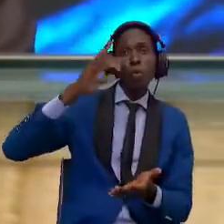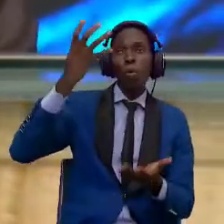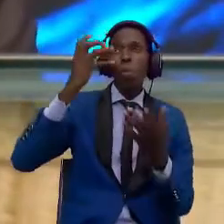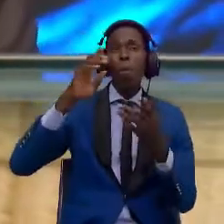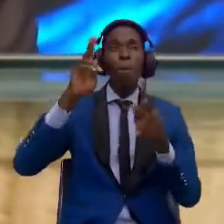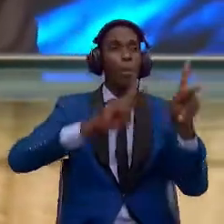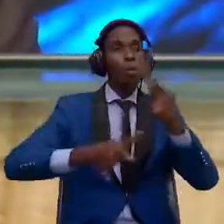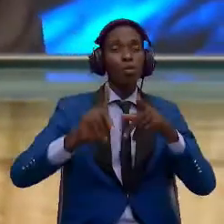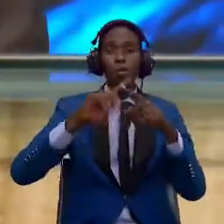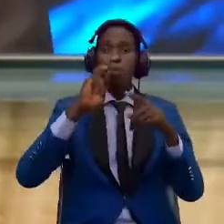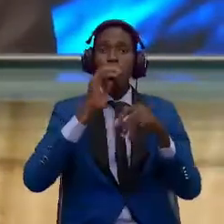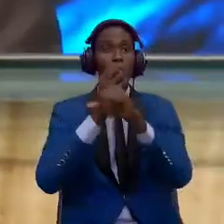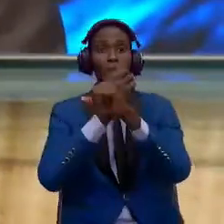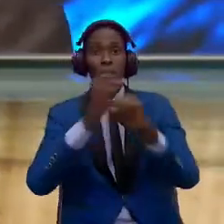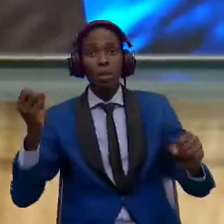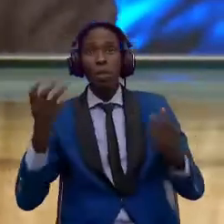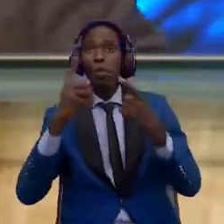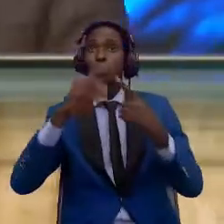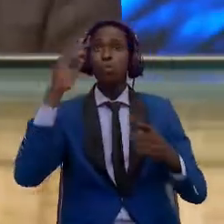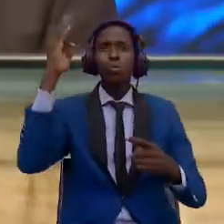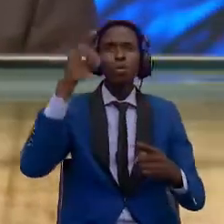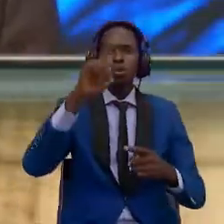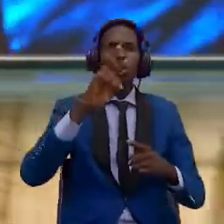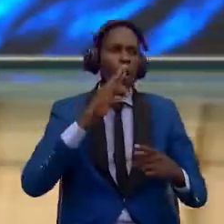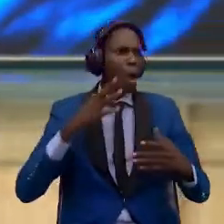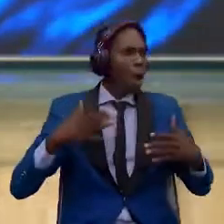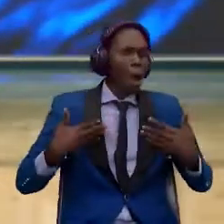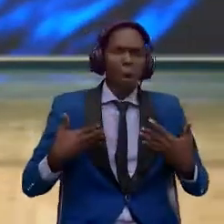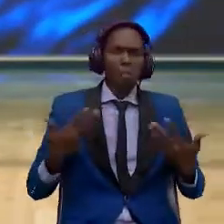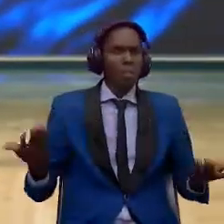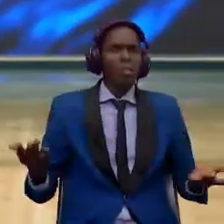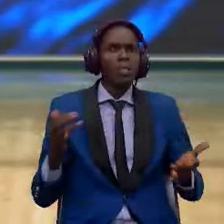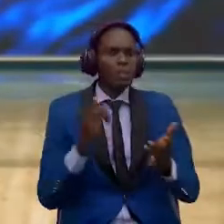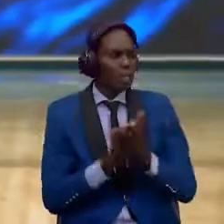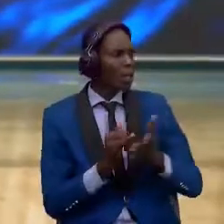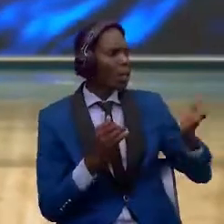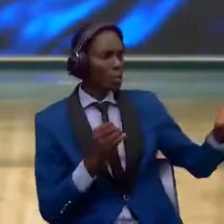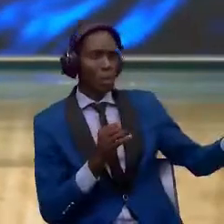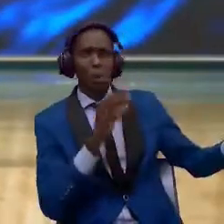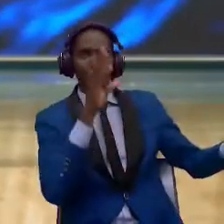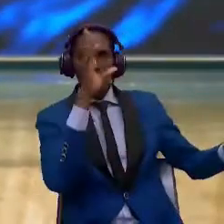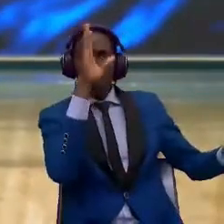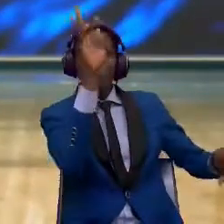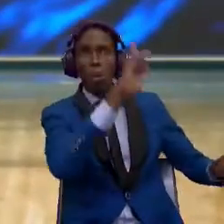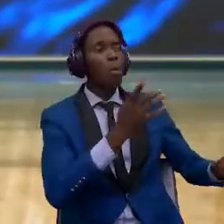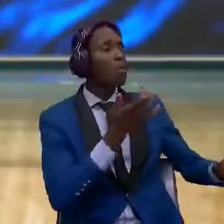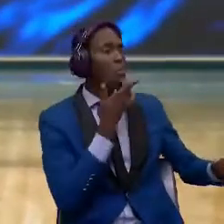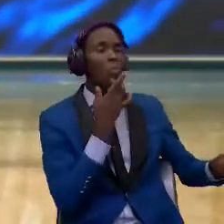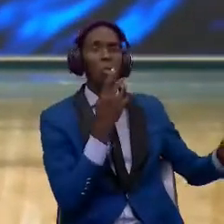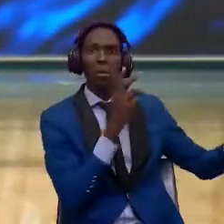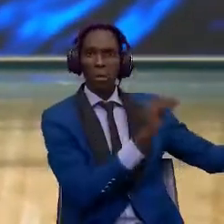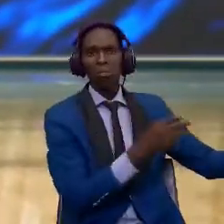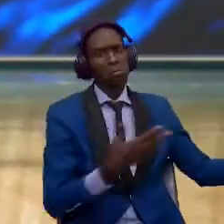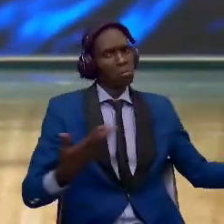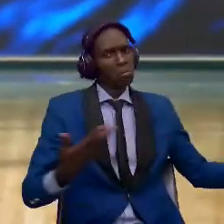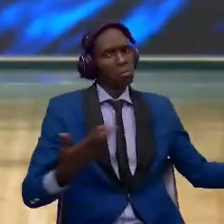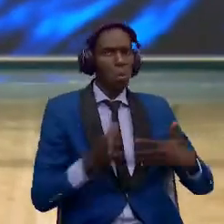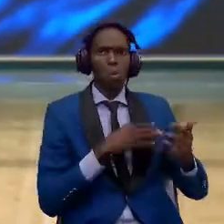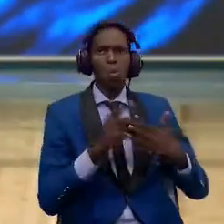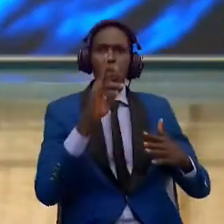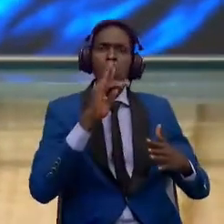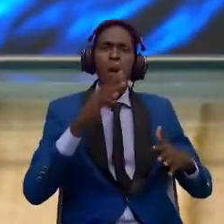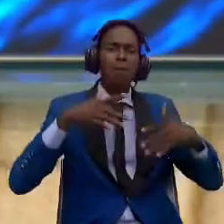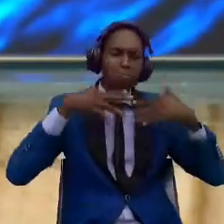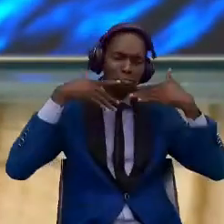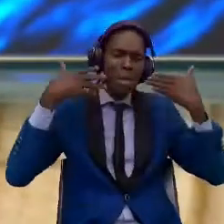and the preaching of the gospel, you're happy that there's an Apollos there. You're happy there's a Timothy there. You're happy